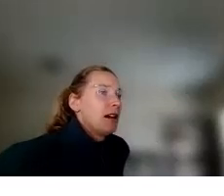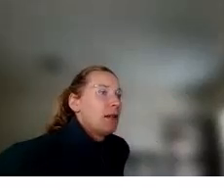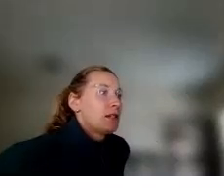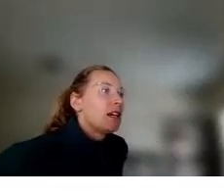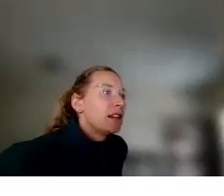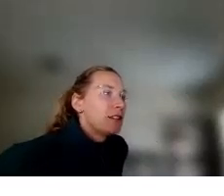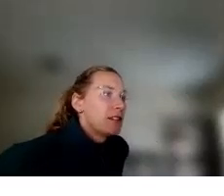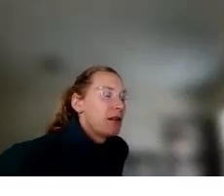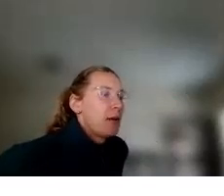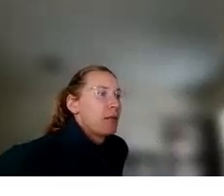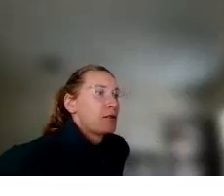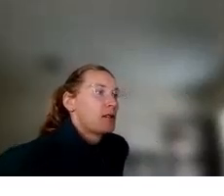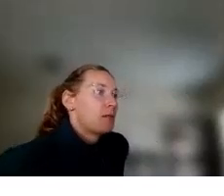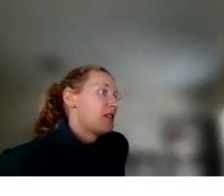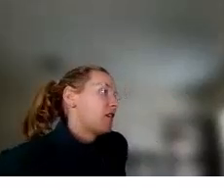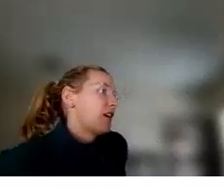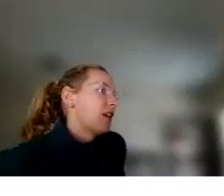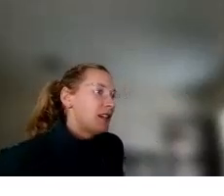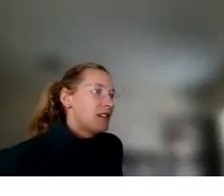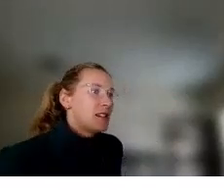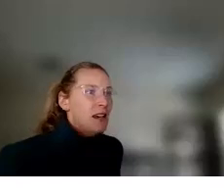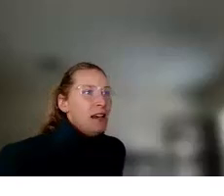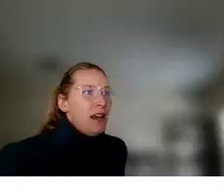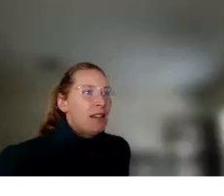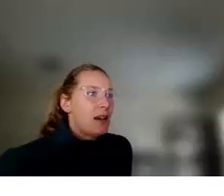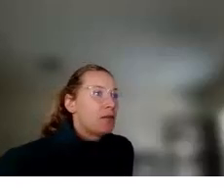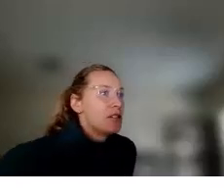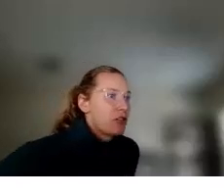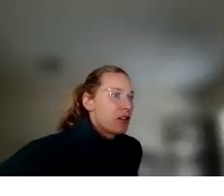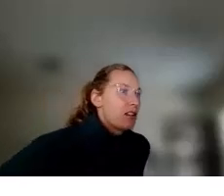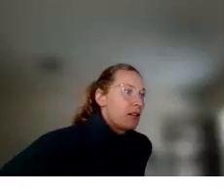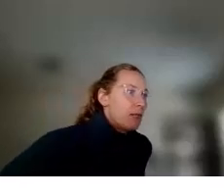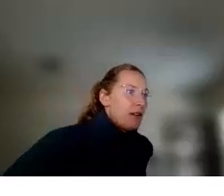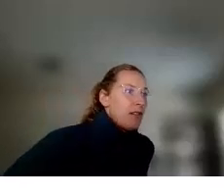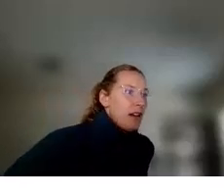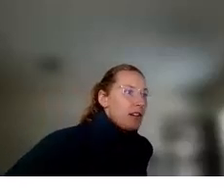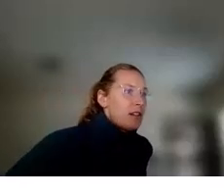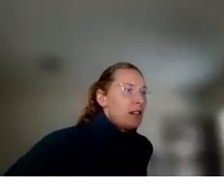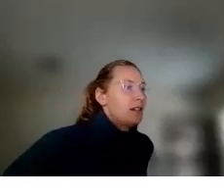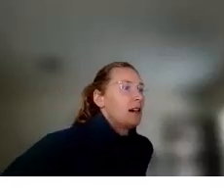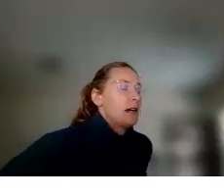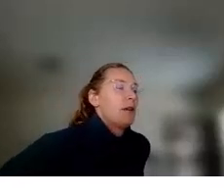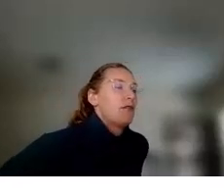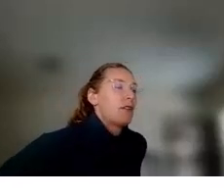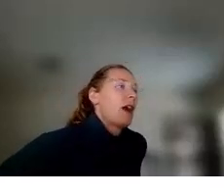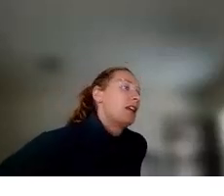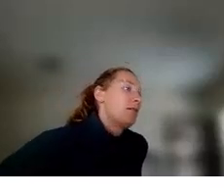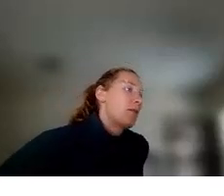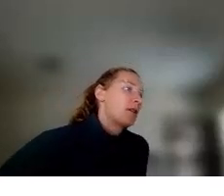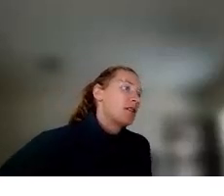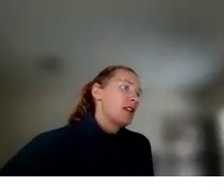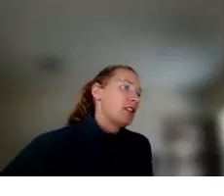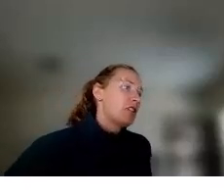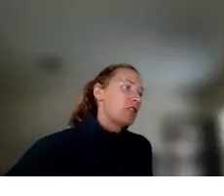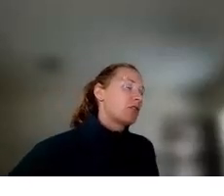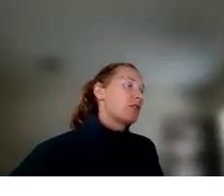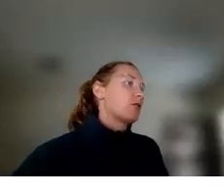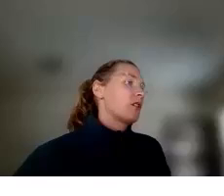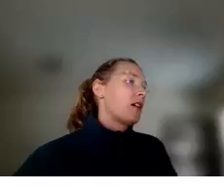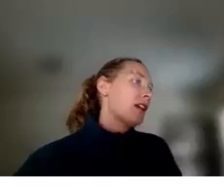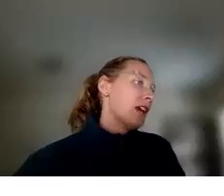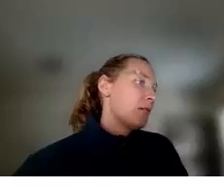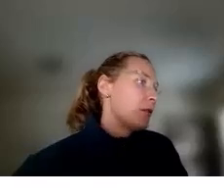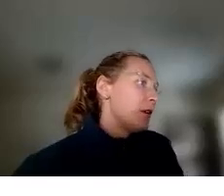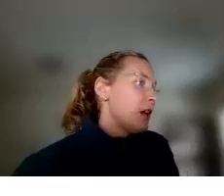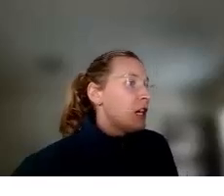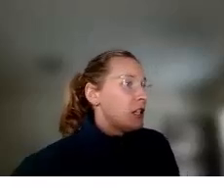to be tailored to the members' specific needs and demonstrate their benefits. And for any members, any children